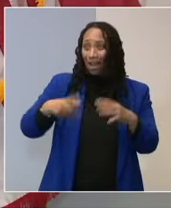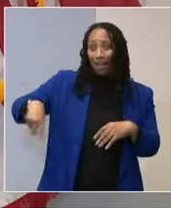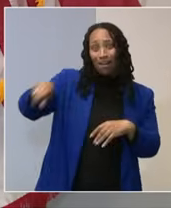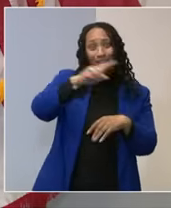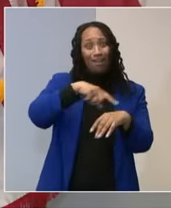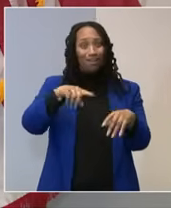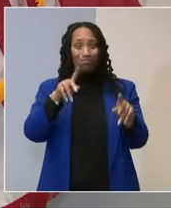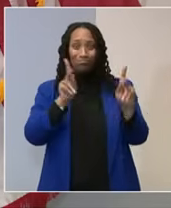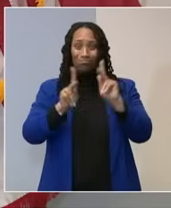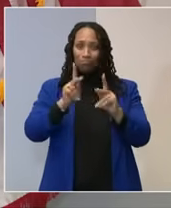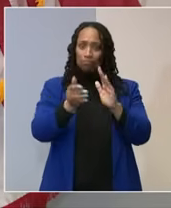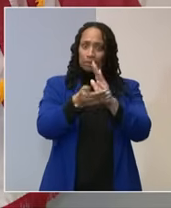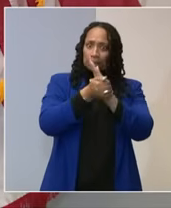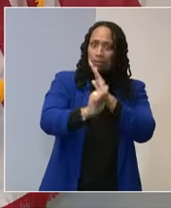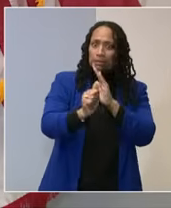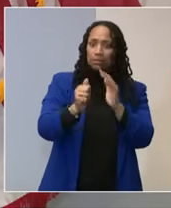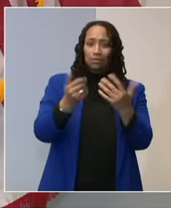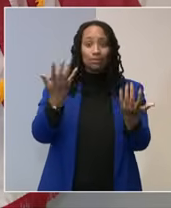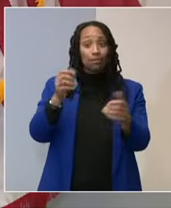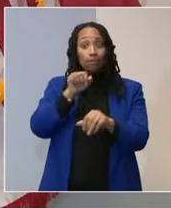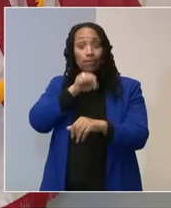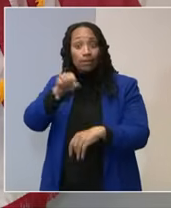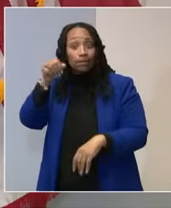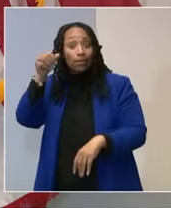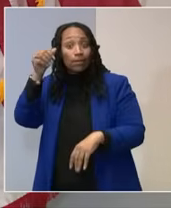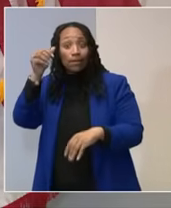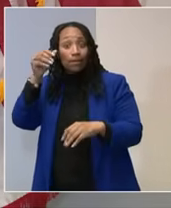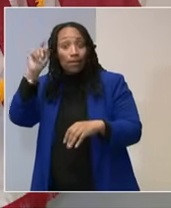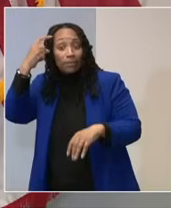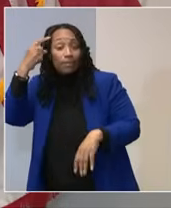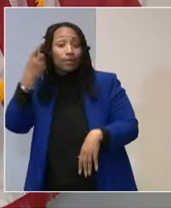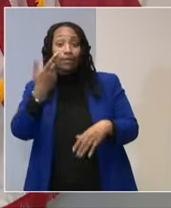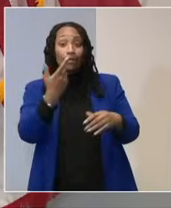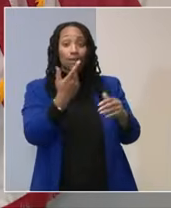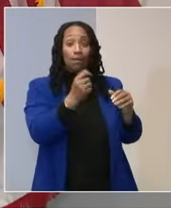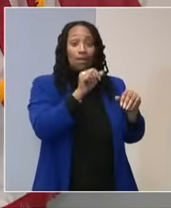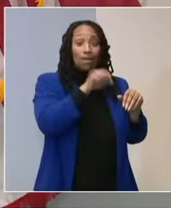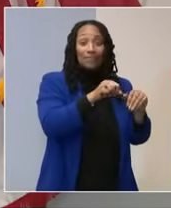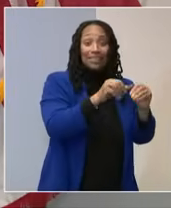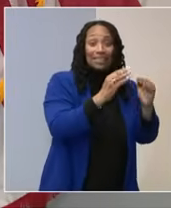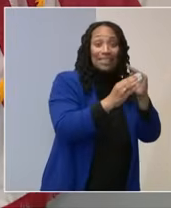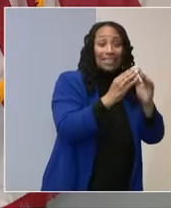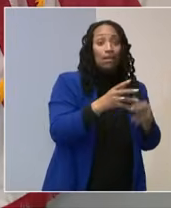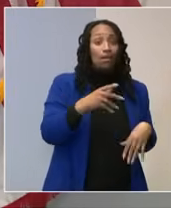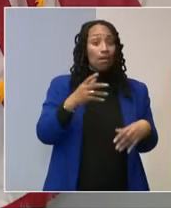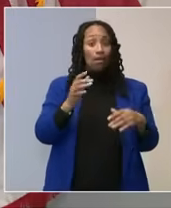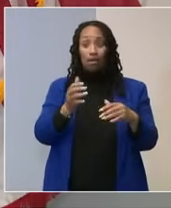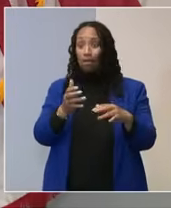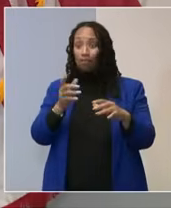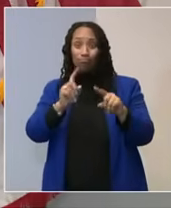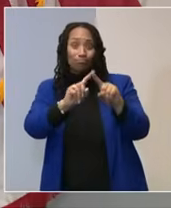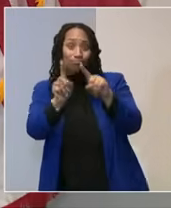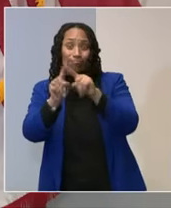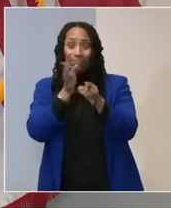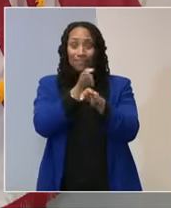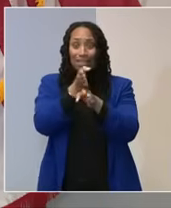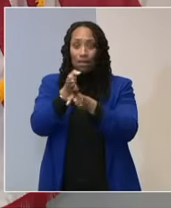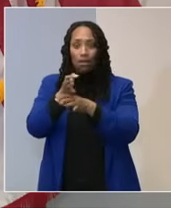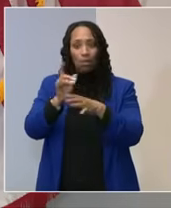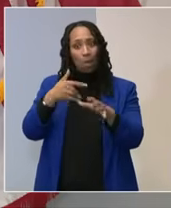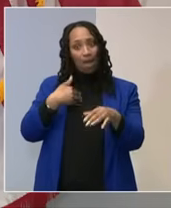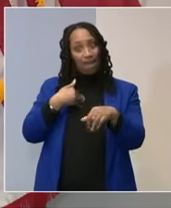government, know the city, and deliver for this city. And my message to them was just do your job. Don't